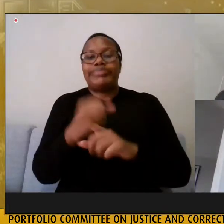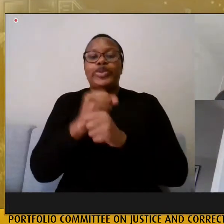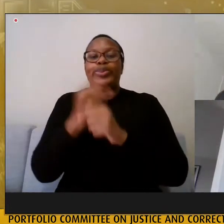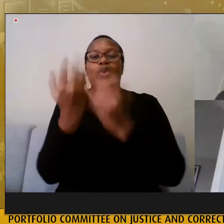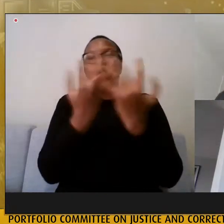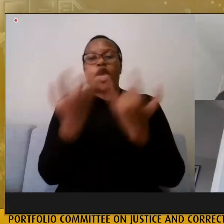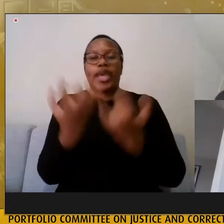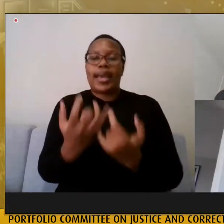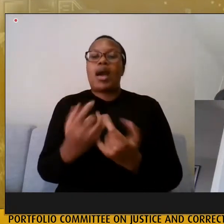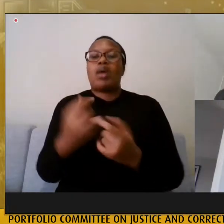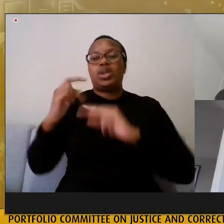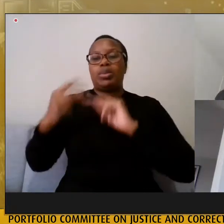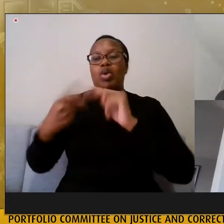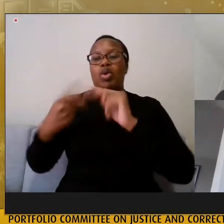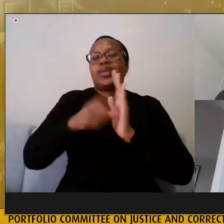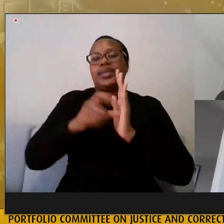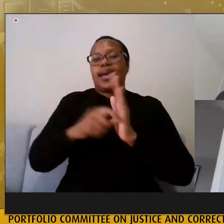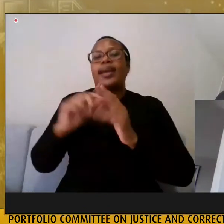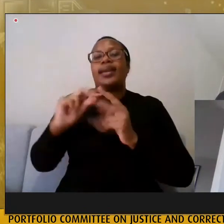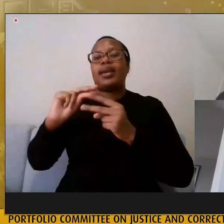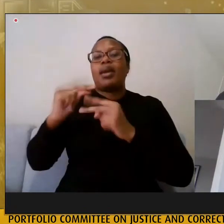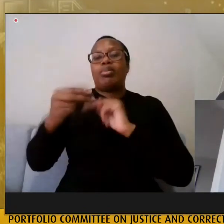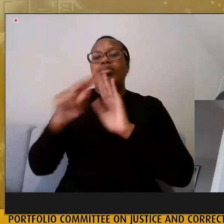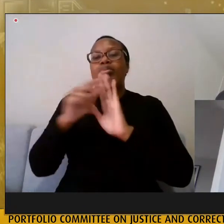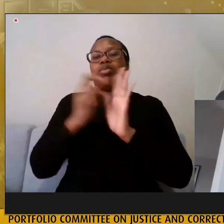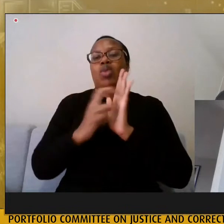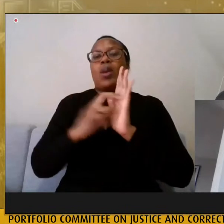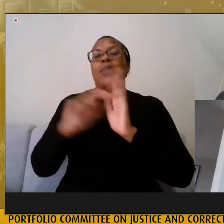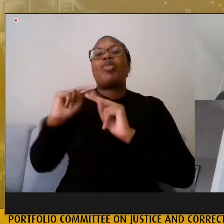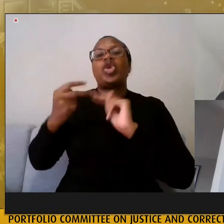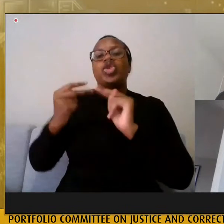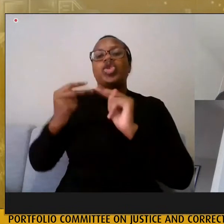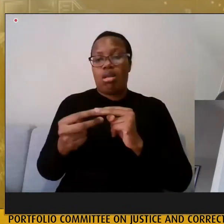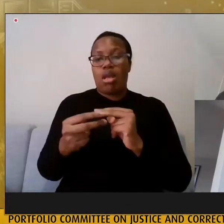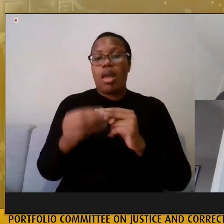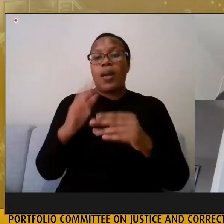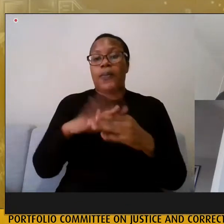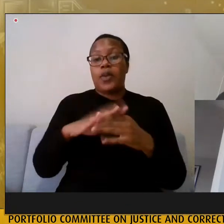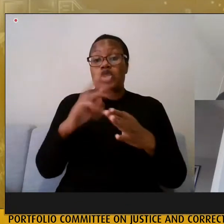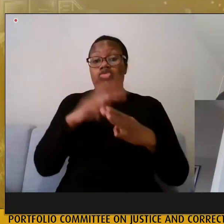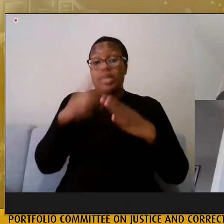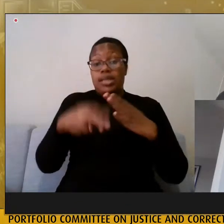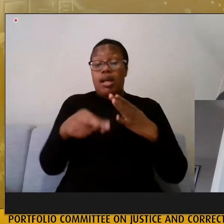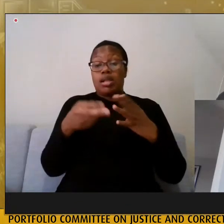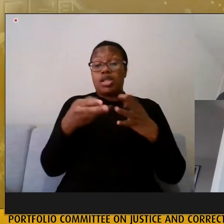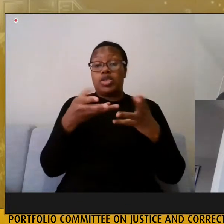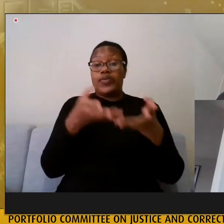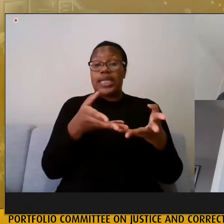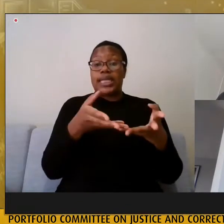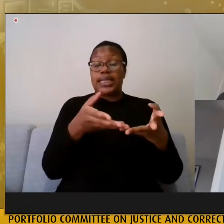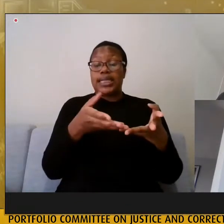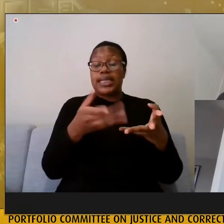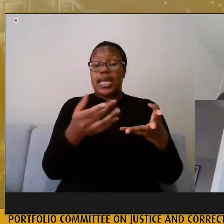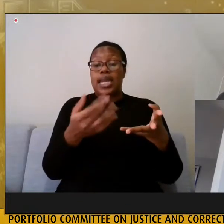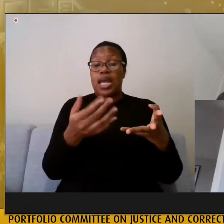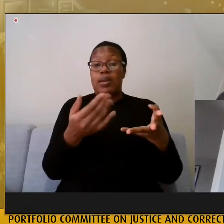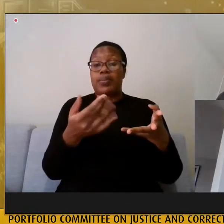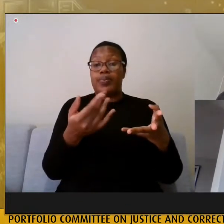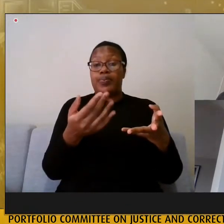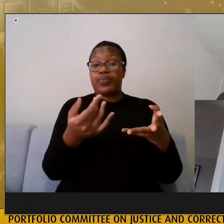protocol, because often there is, I mean, the result of this in